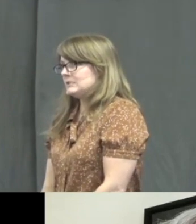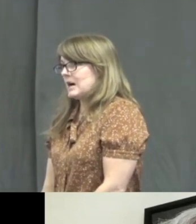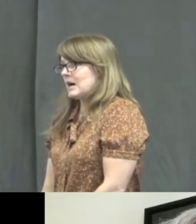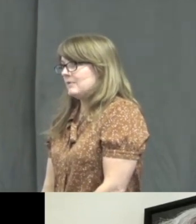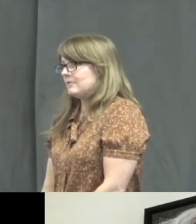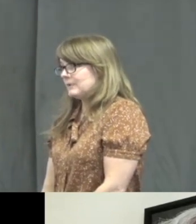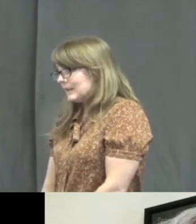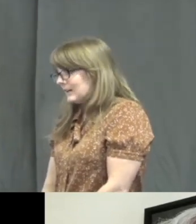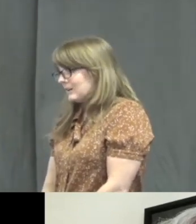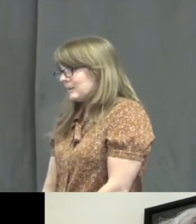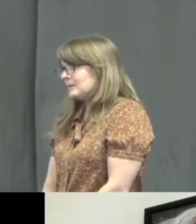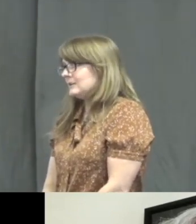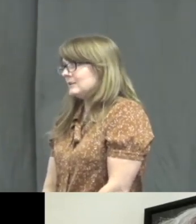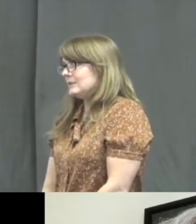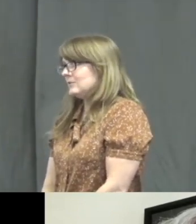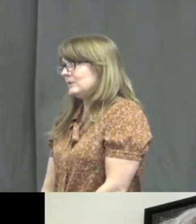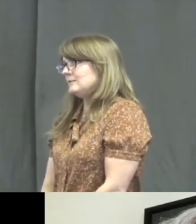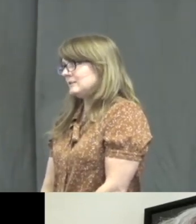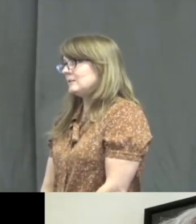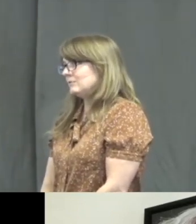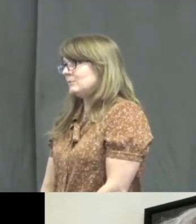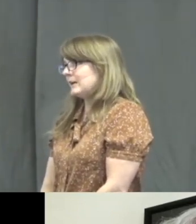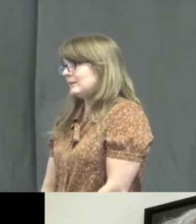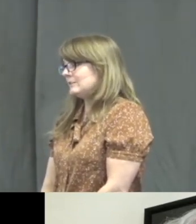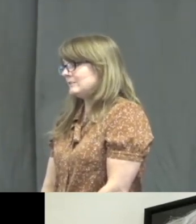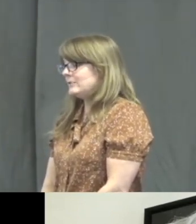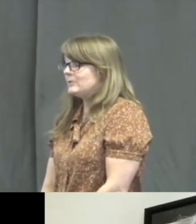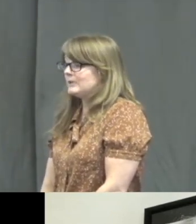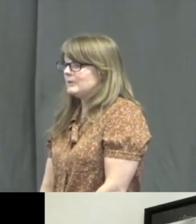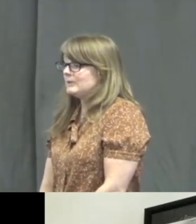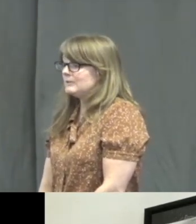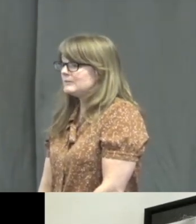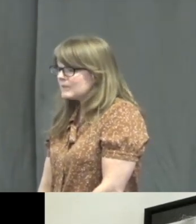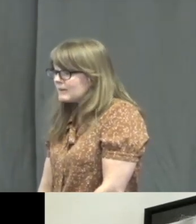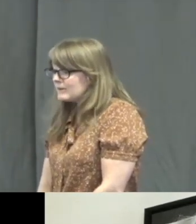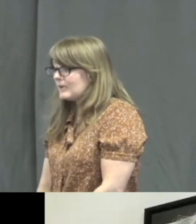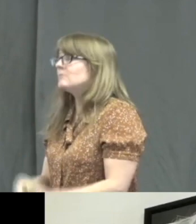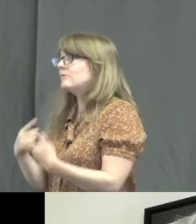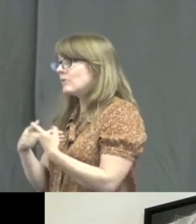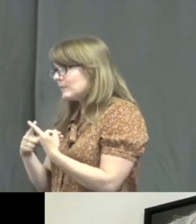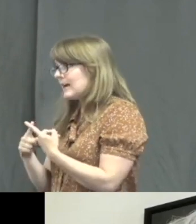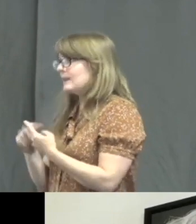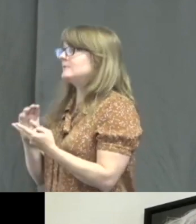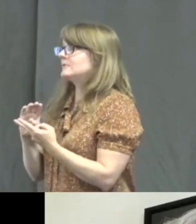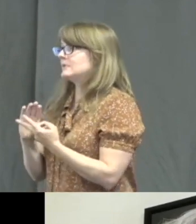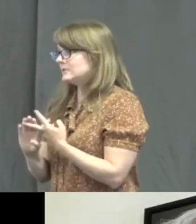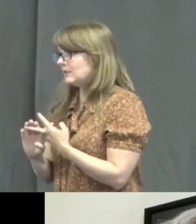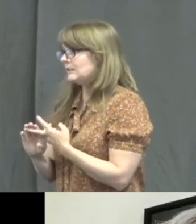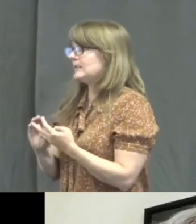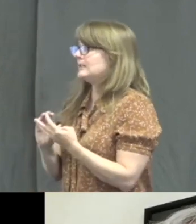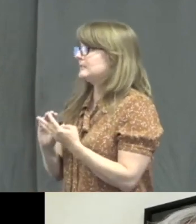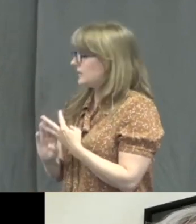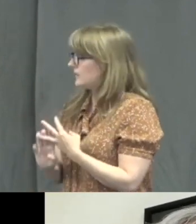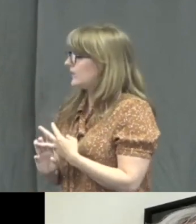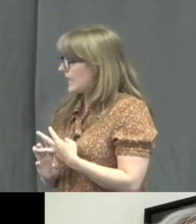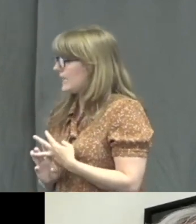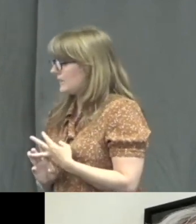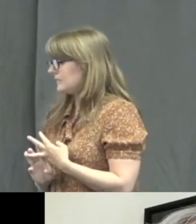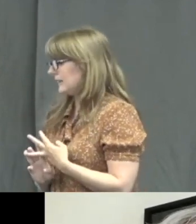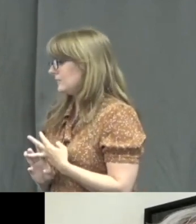found that for them, the only successful pairs who would sit on the nest, form a nest, sit on the nest, and